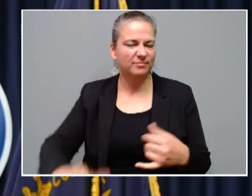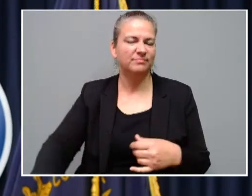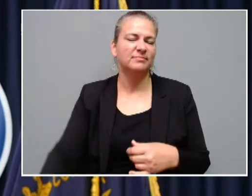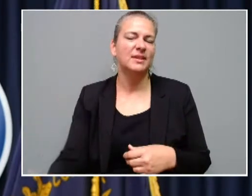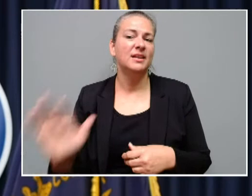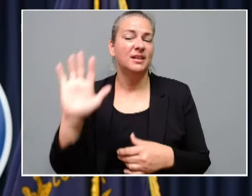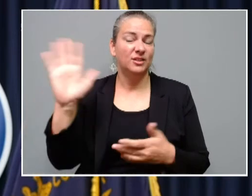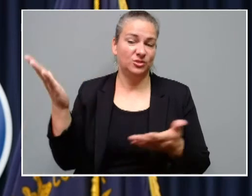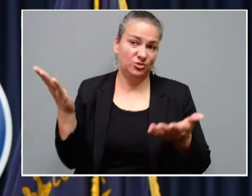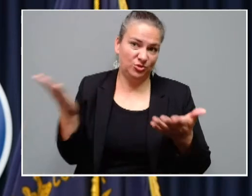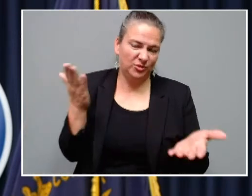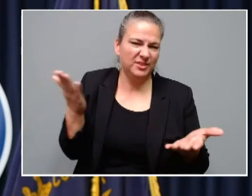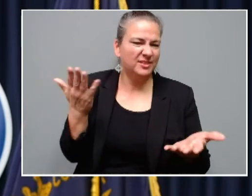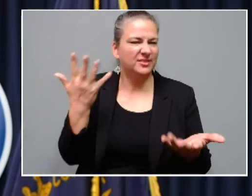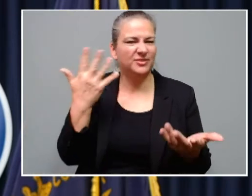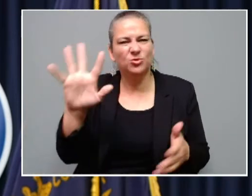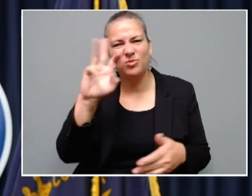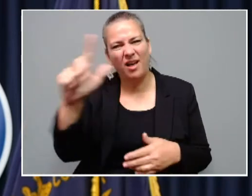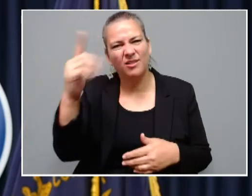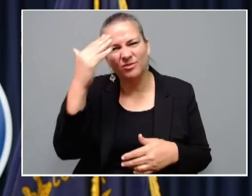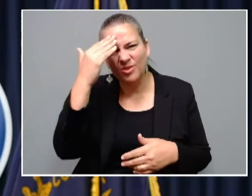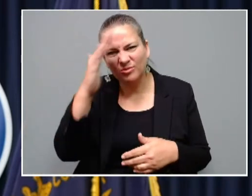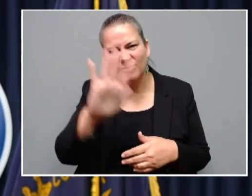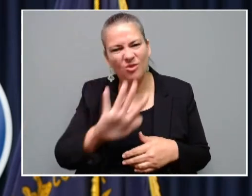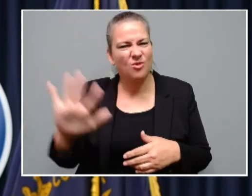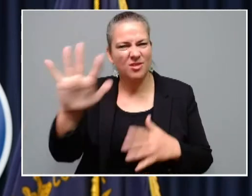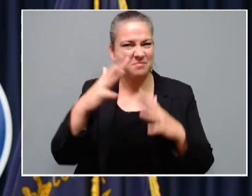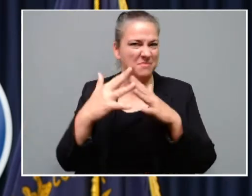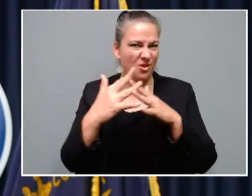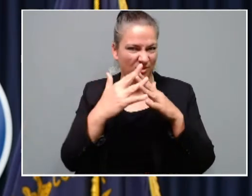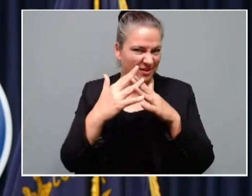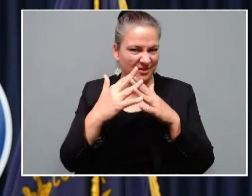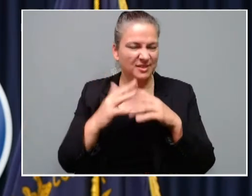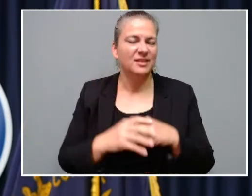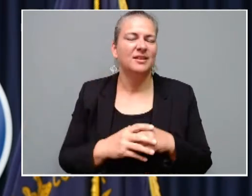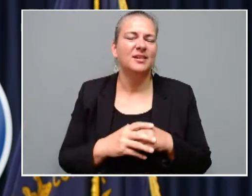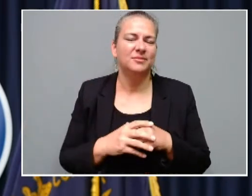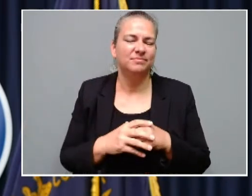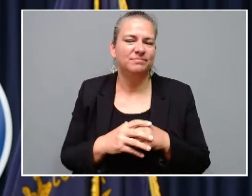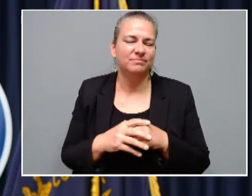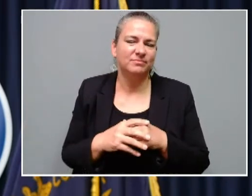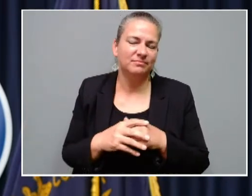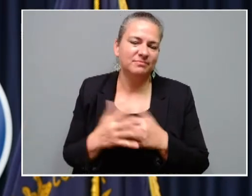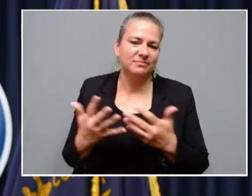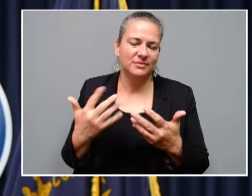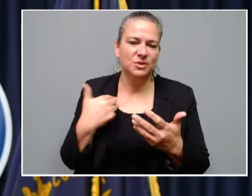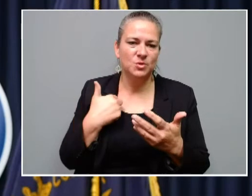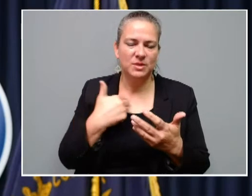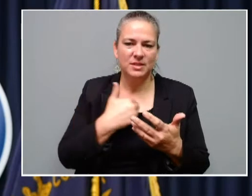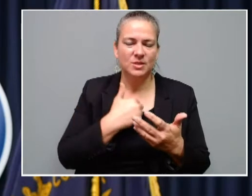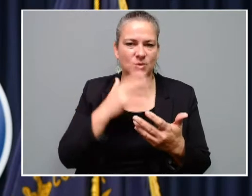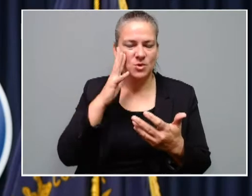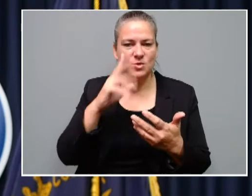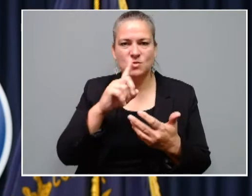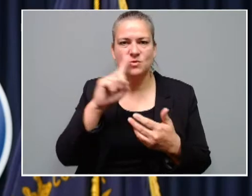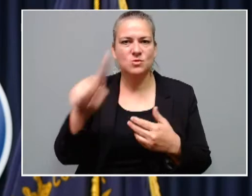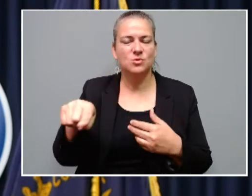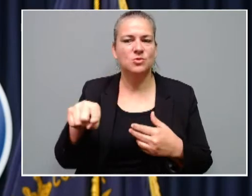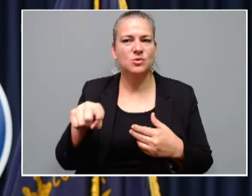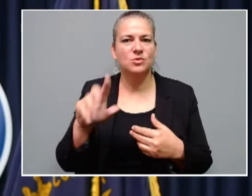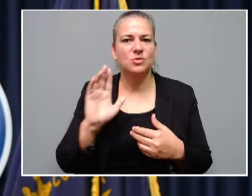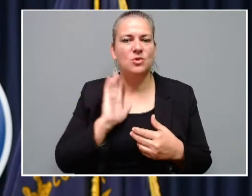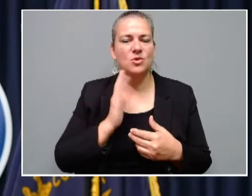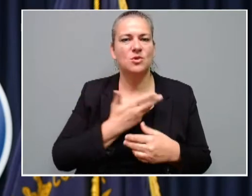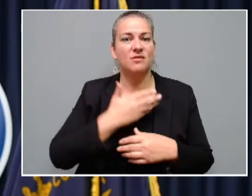well known by all Americans. Tomorrow, we are ordering our